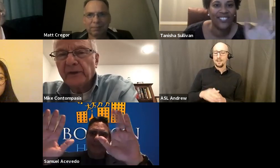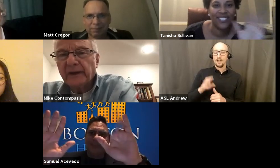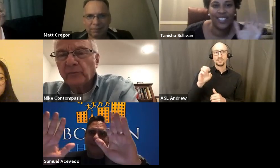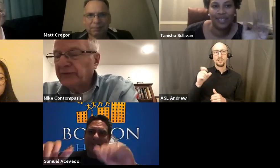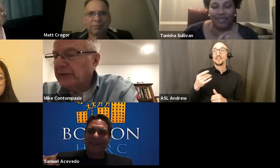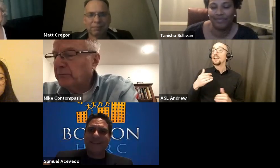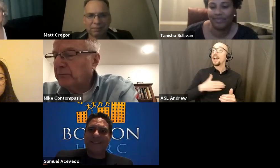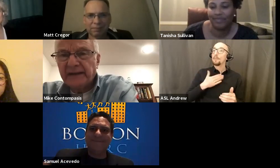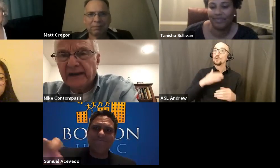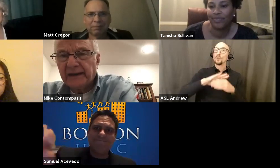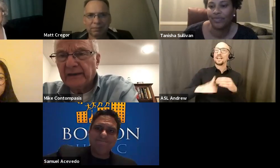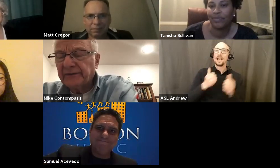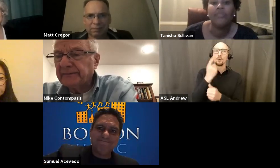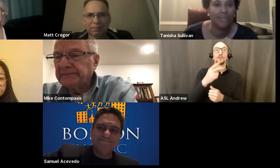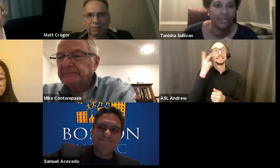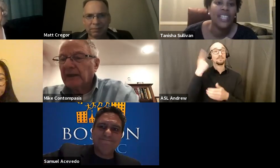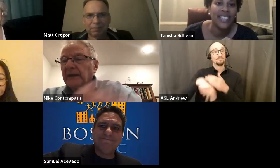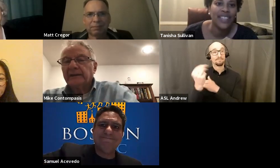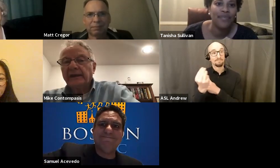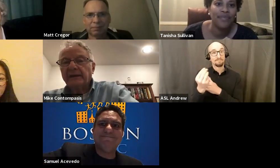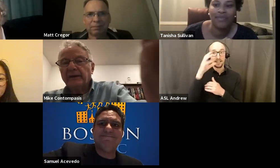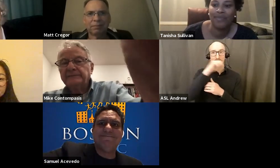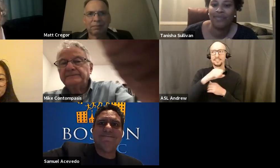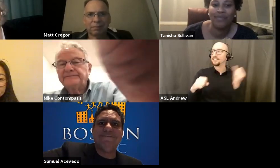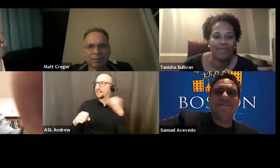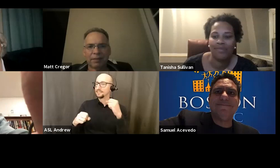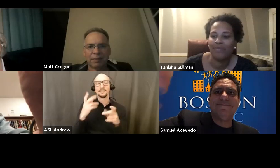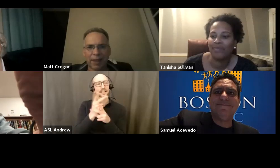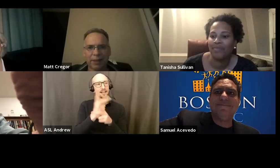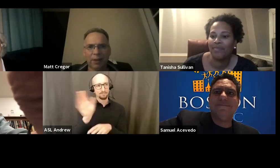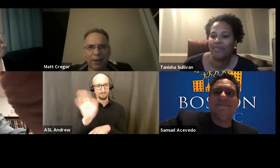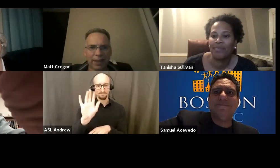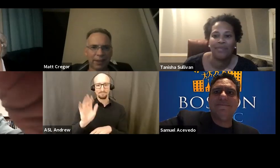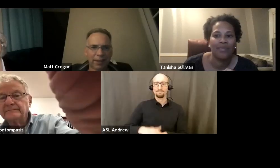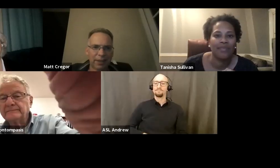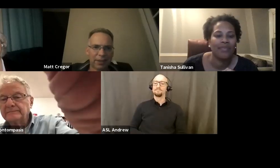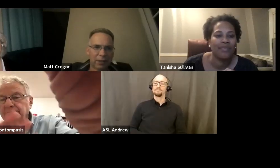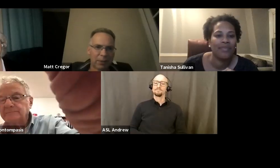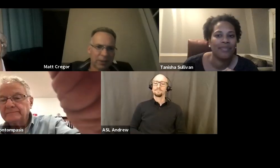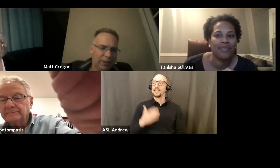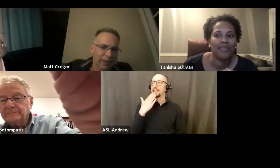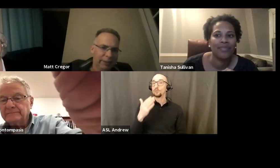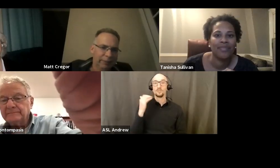Happy weekend. We'll see you Monday, I guess. Indeed. Take care. Thank you all, and thank you to the interpreters.